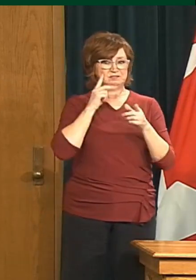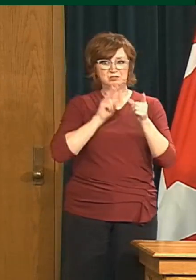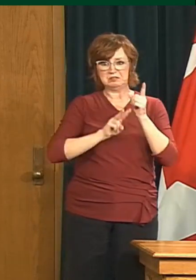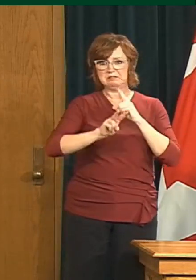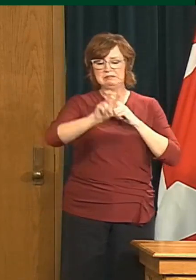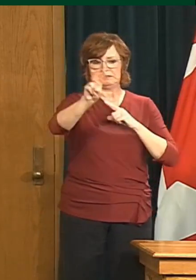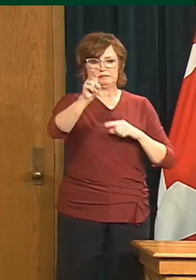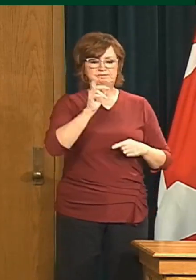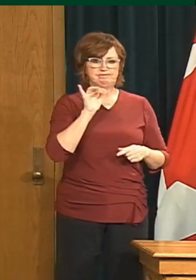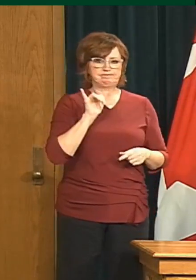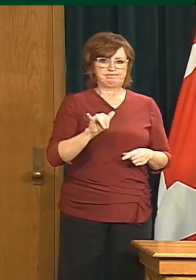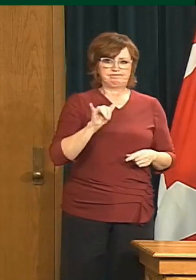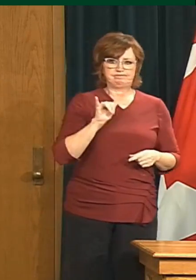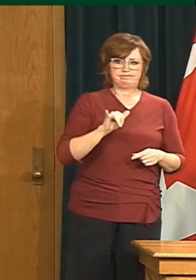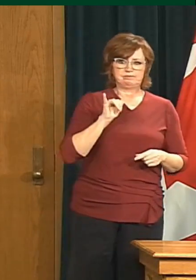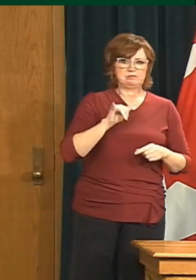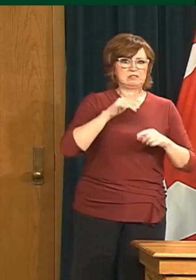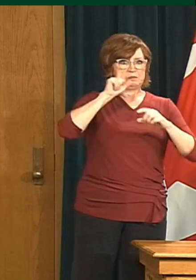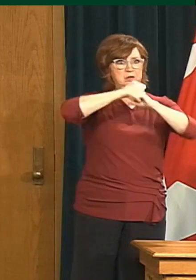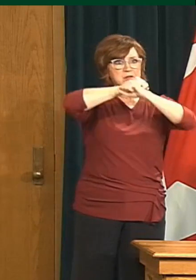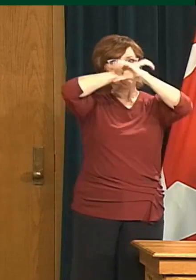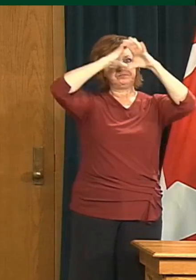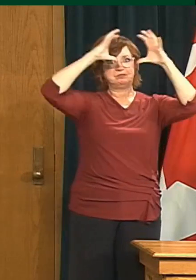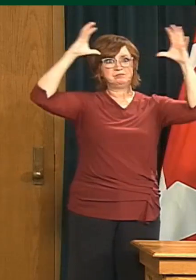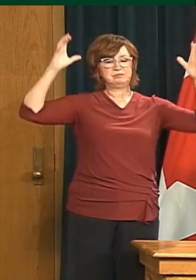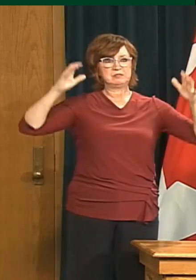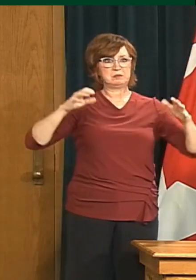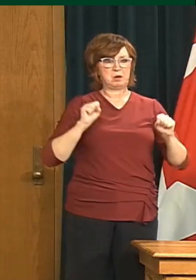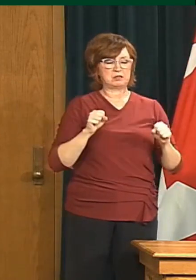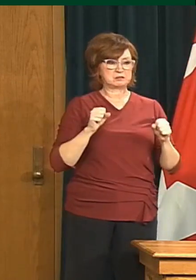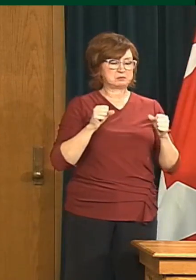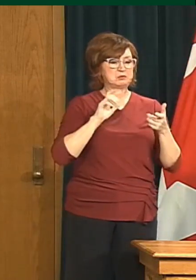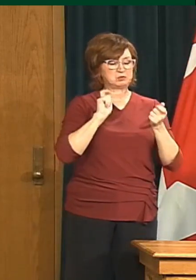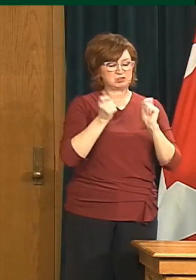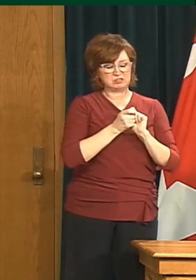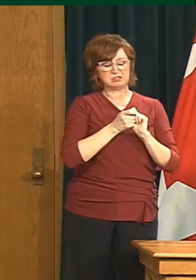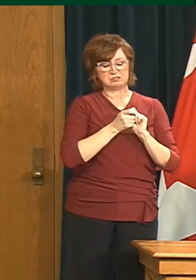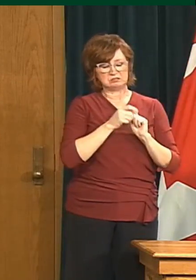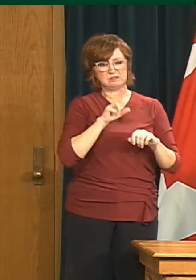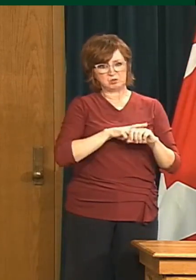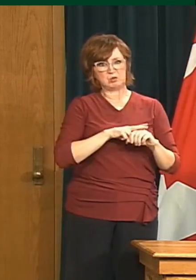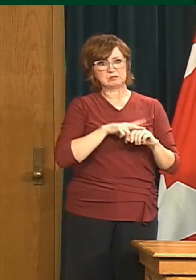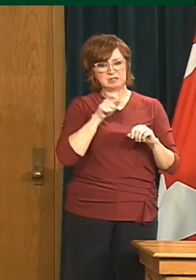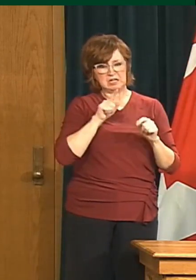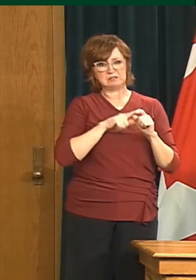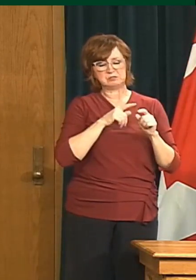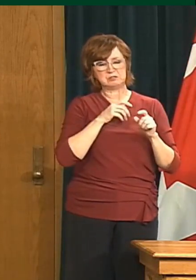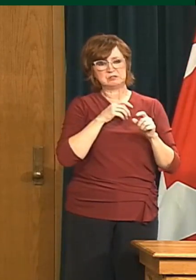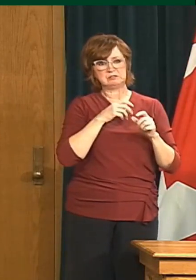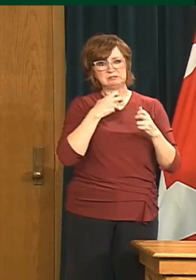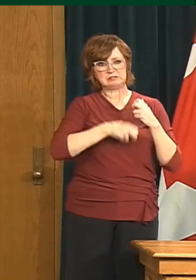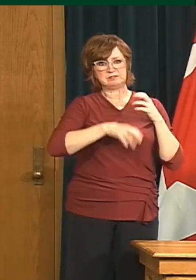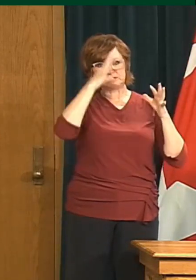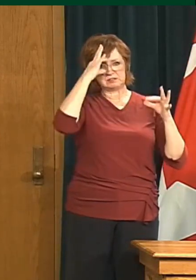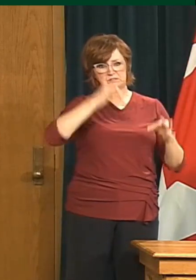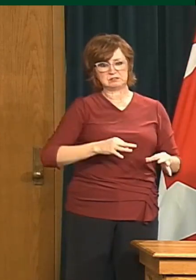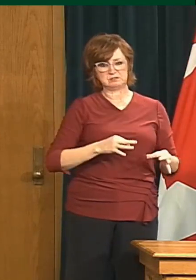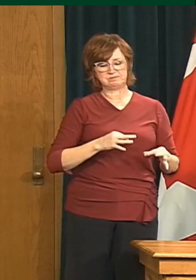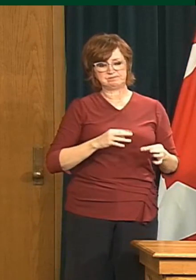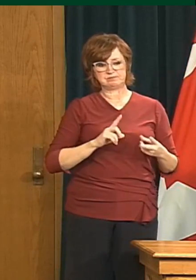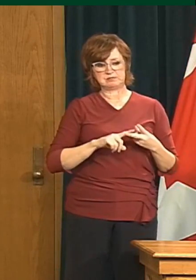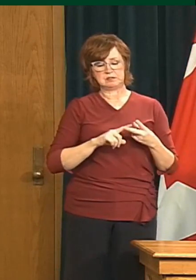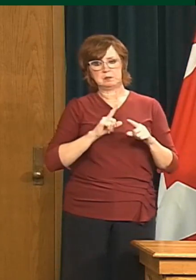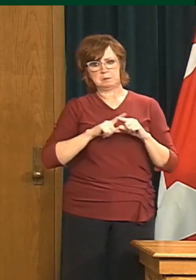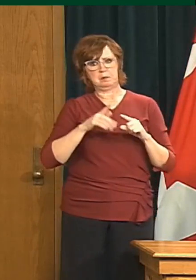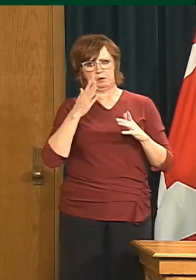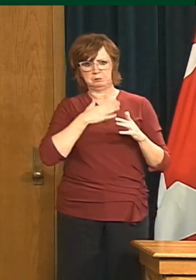scenarios that the province has to make. But they can also expect that we will honor the investments